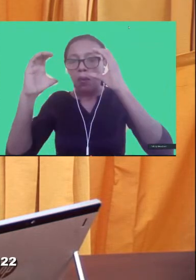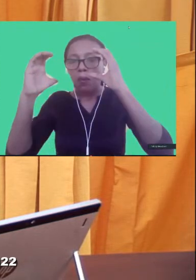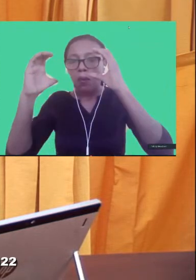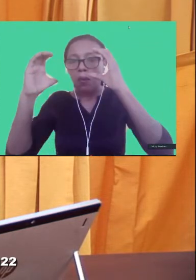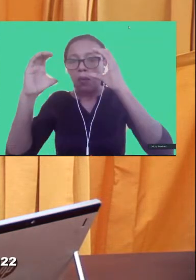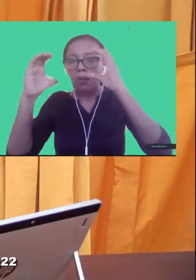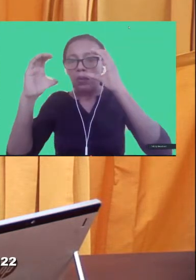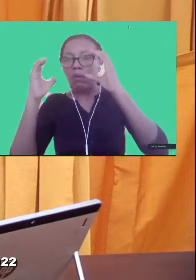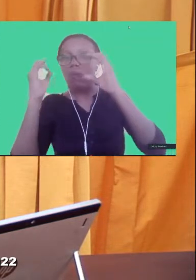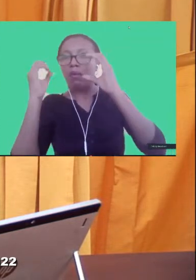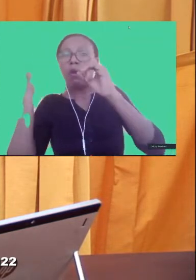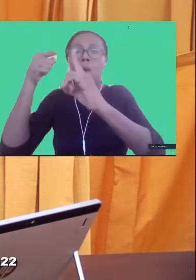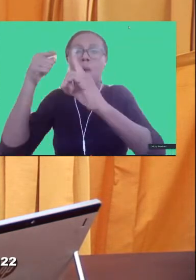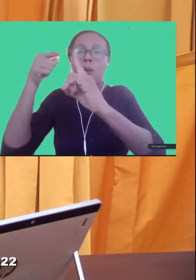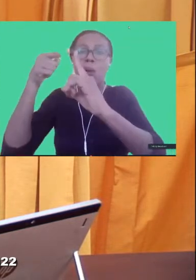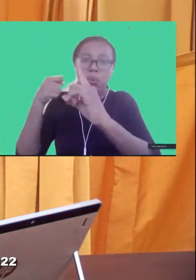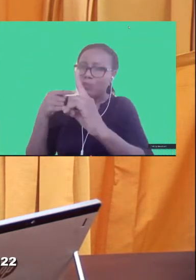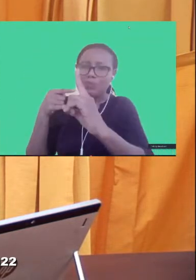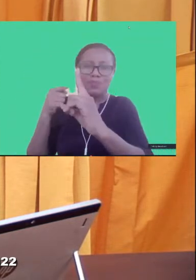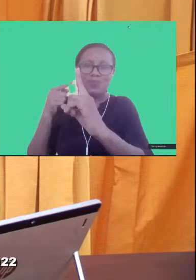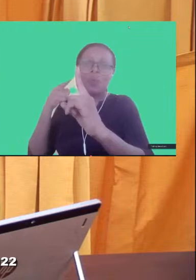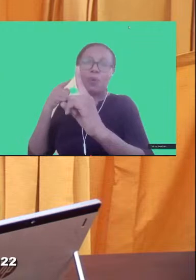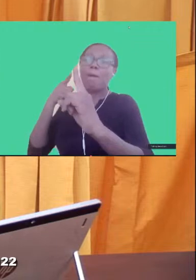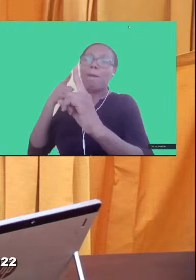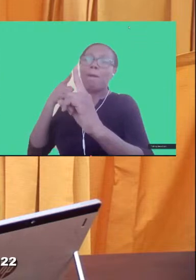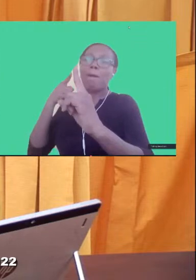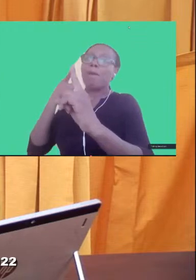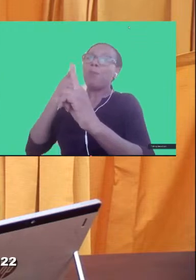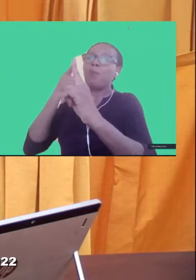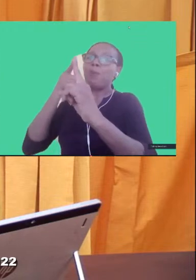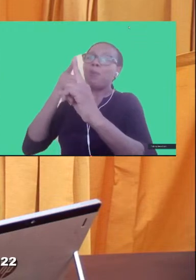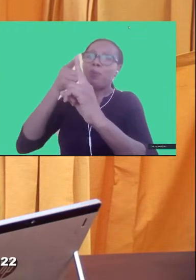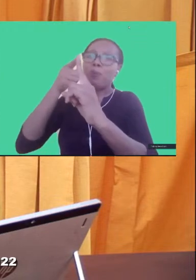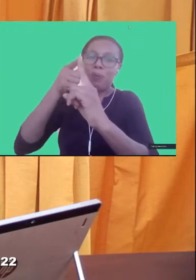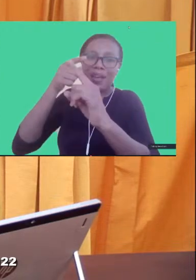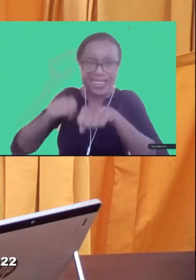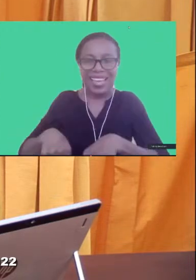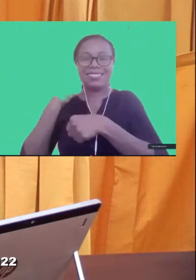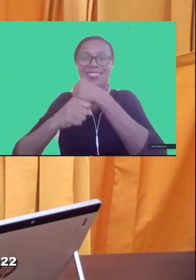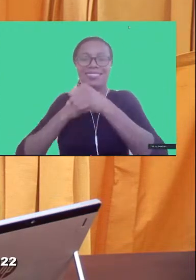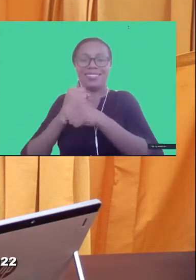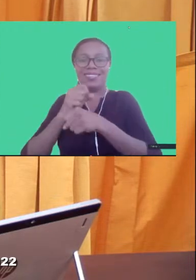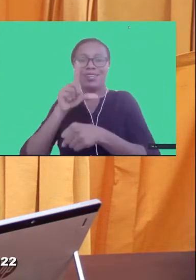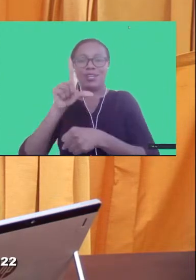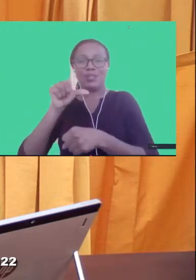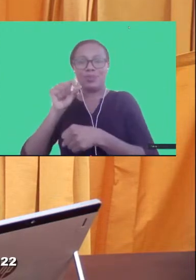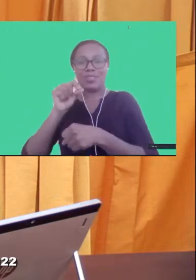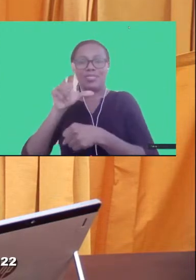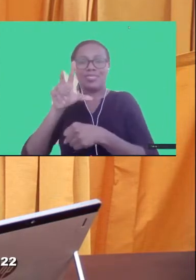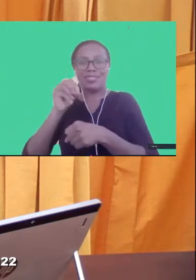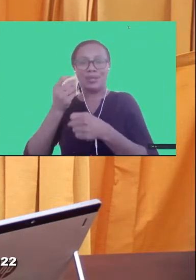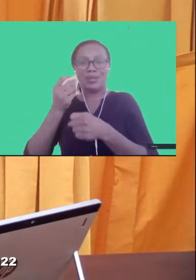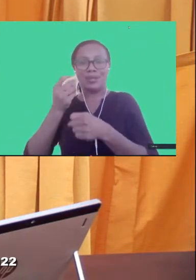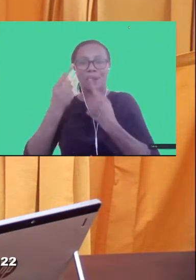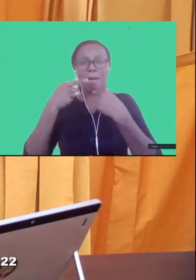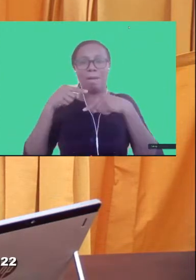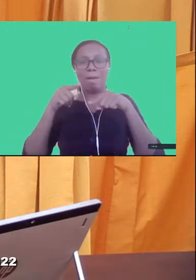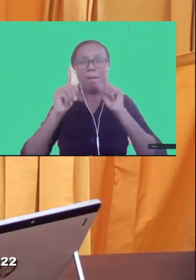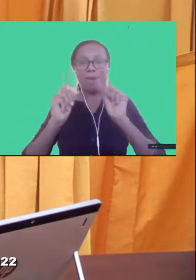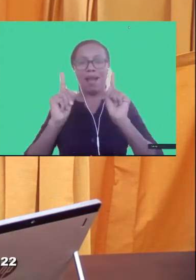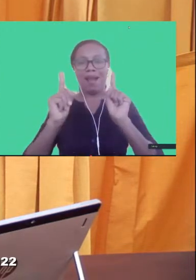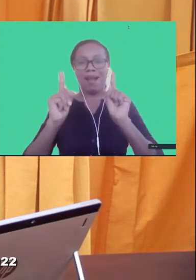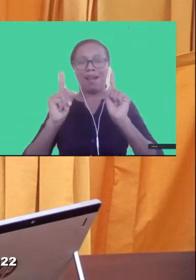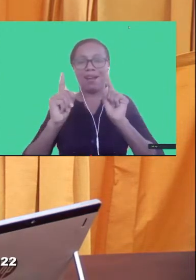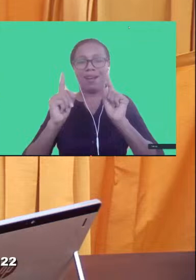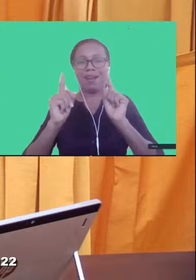to 100% by 2030. Thank you. Thank you. Honourable Member?